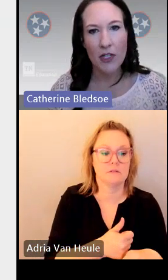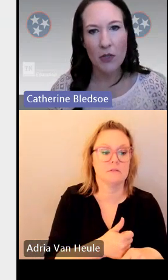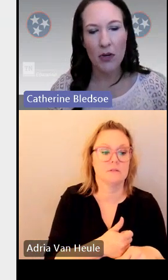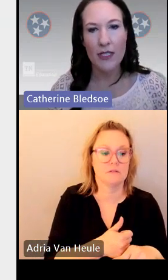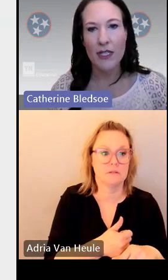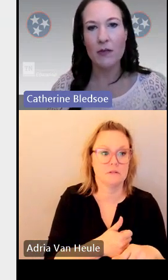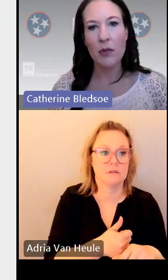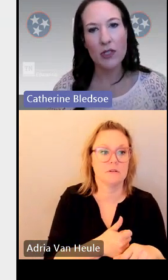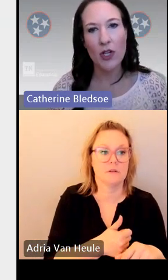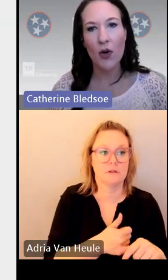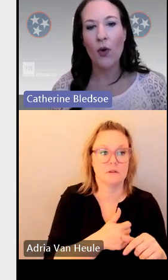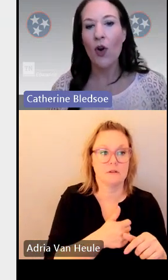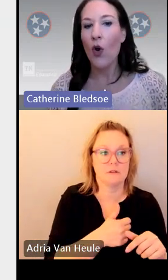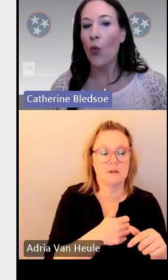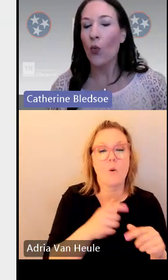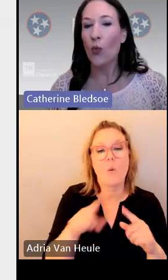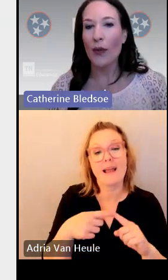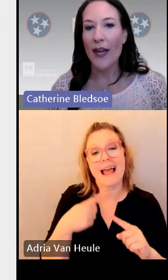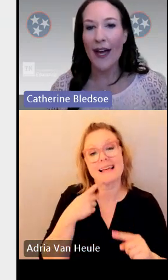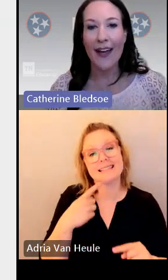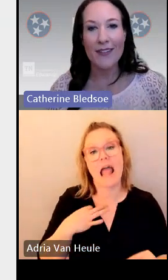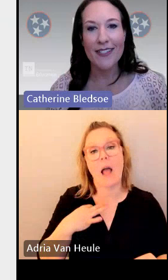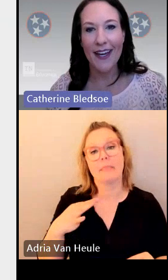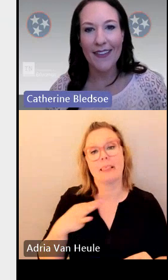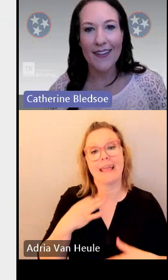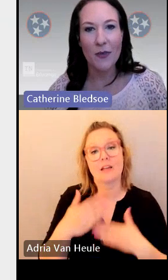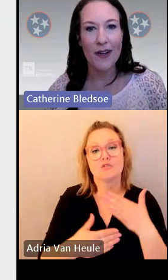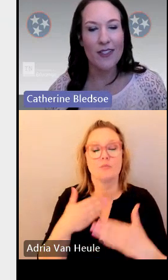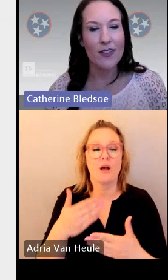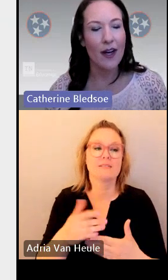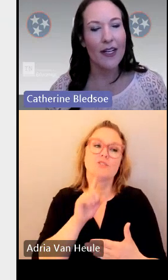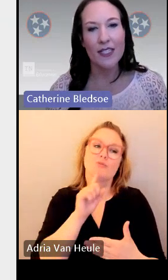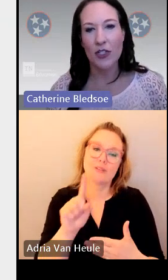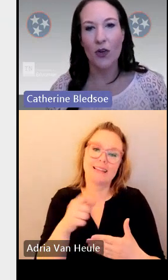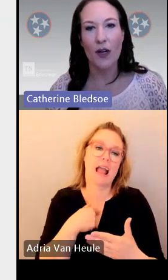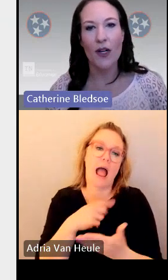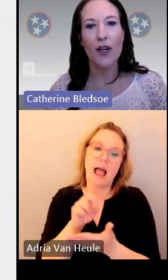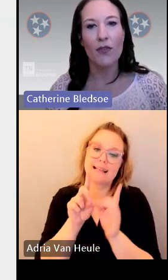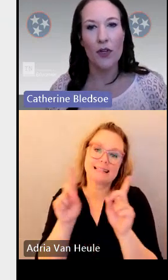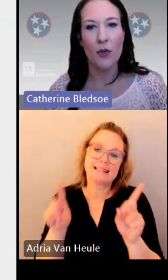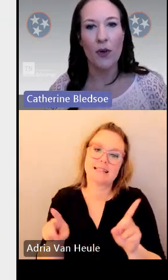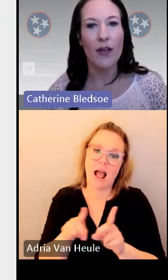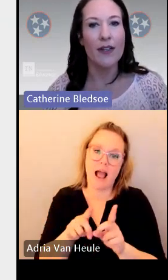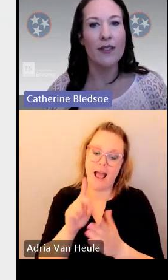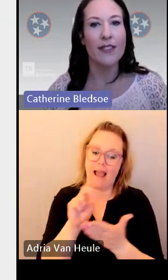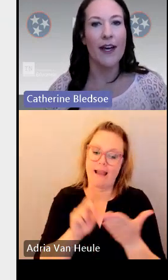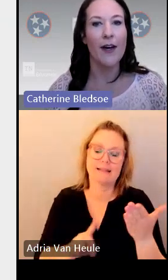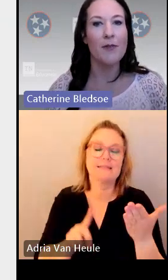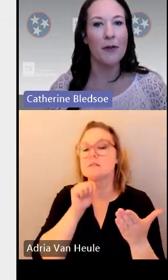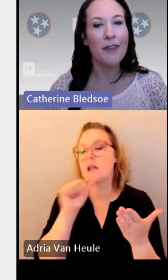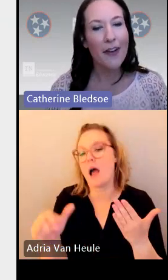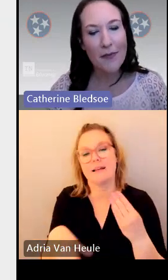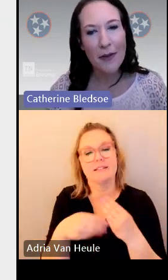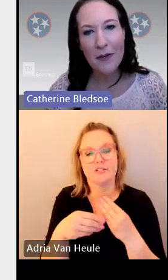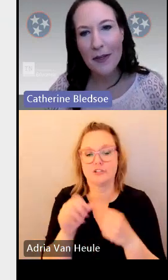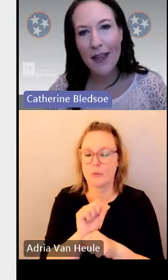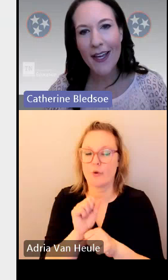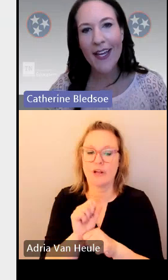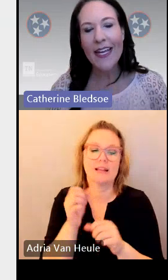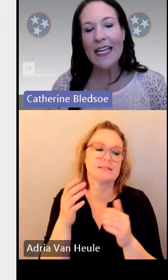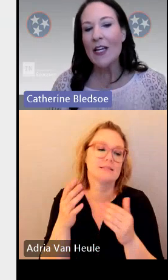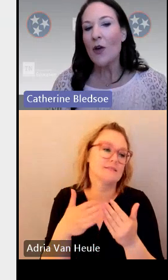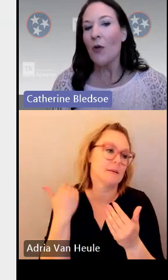say application process, please know, really, I have designed this where it's not additional work for you all. It is, you all are very